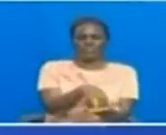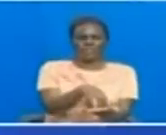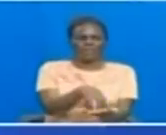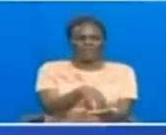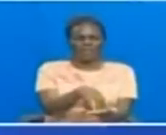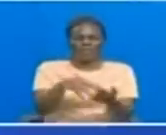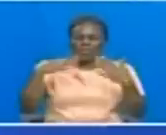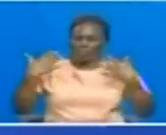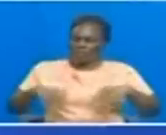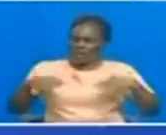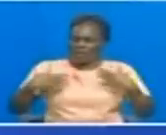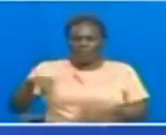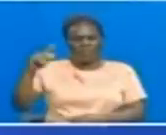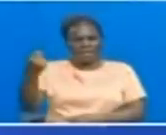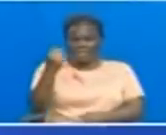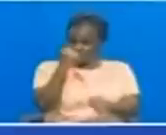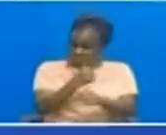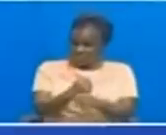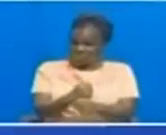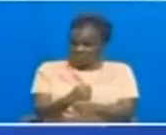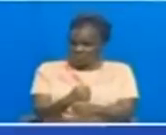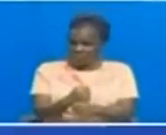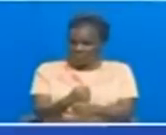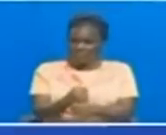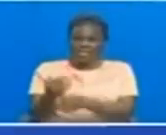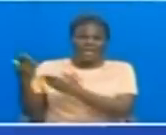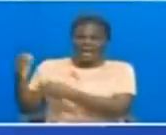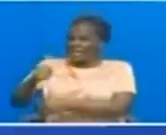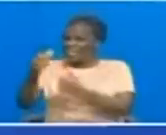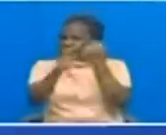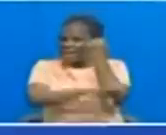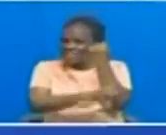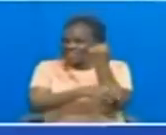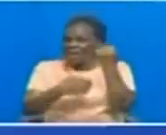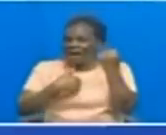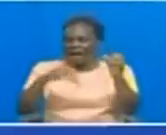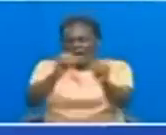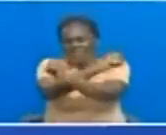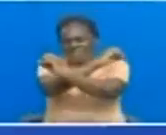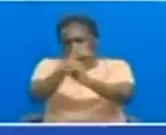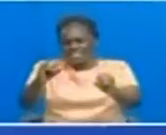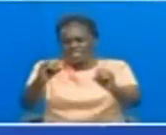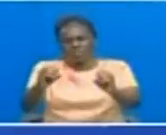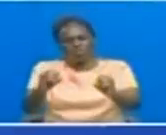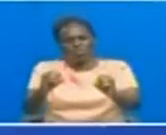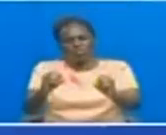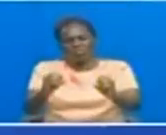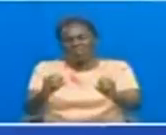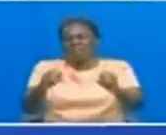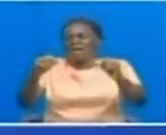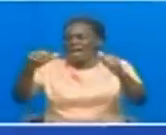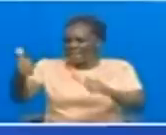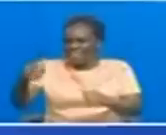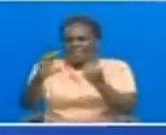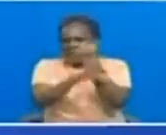see. Wow, brilliant. Yeah. And it's yes. Kenyans doing this. Exactly. So this has not been done anywhere else in the country has ever pioneered USSD mobile